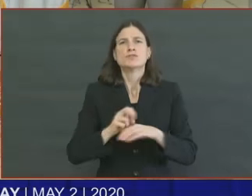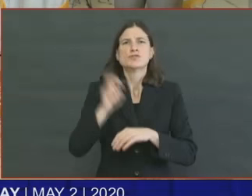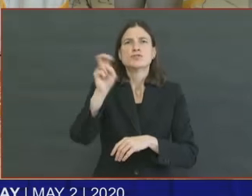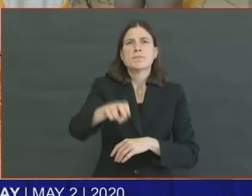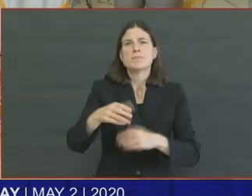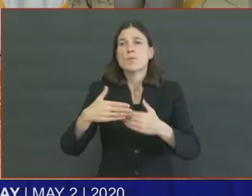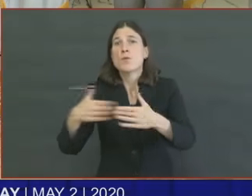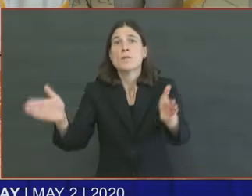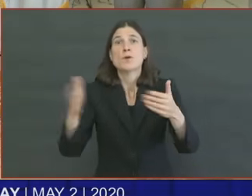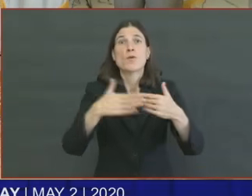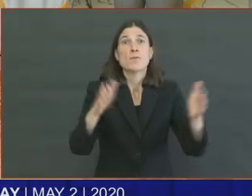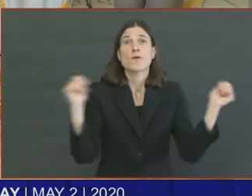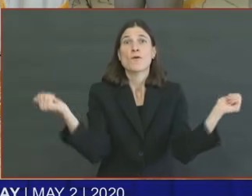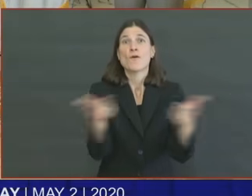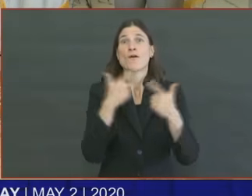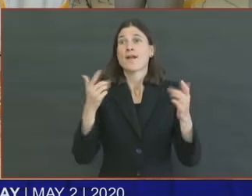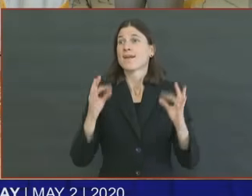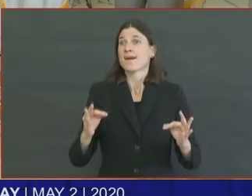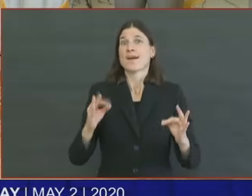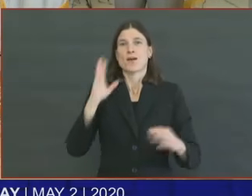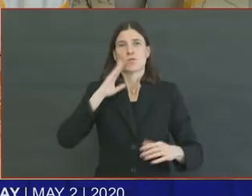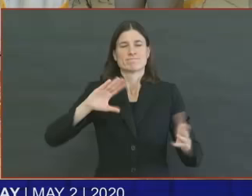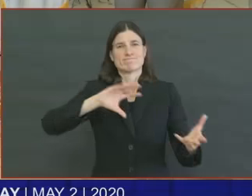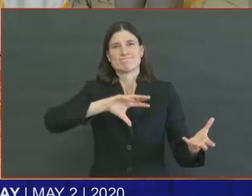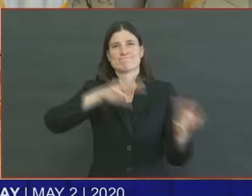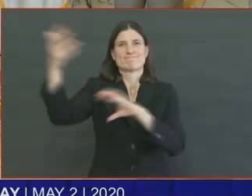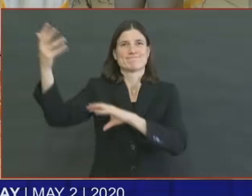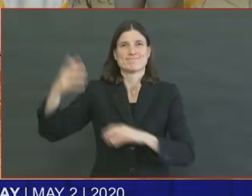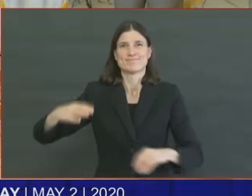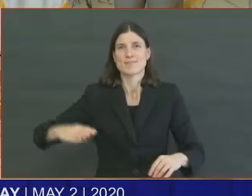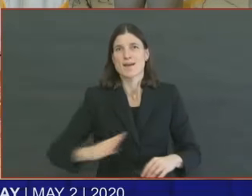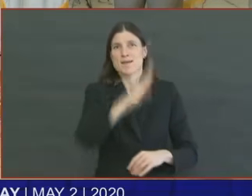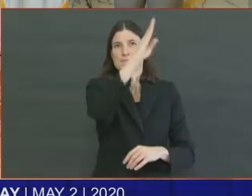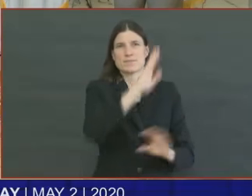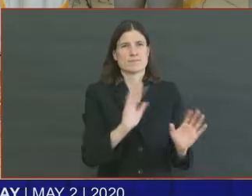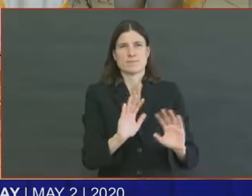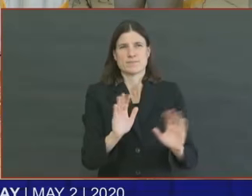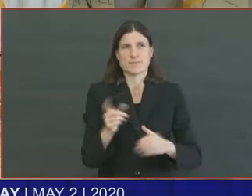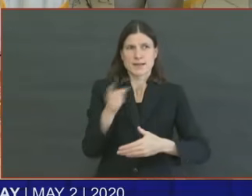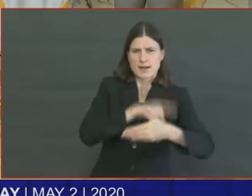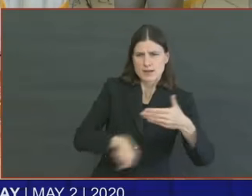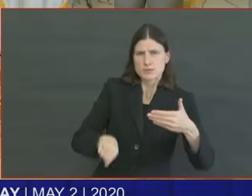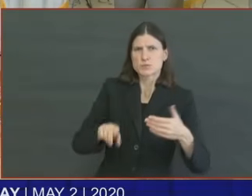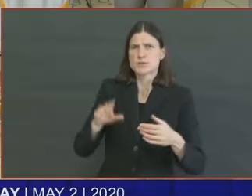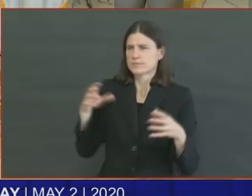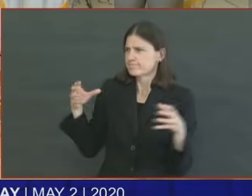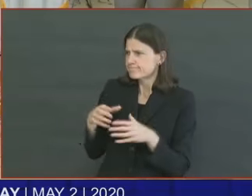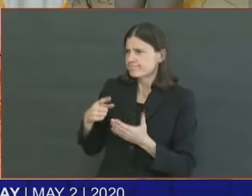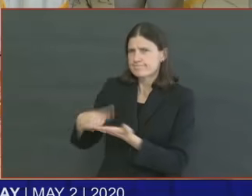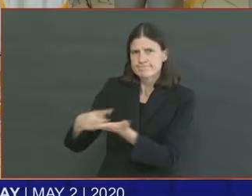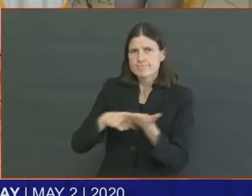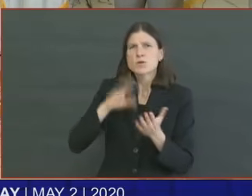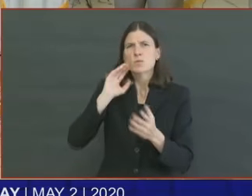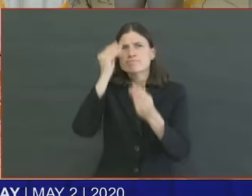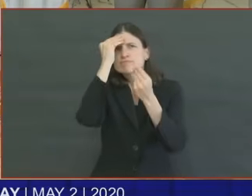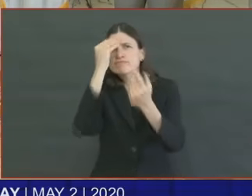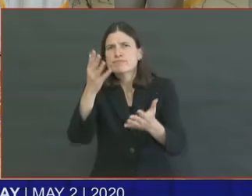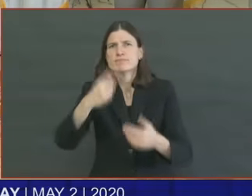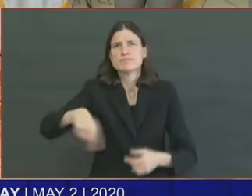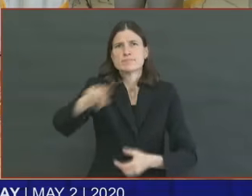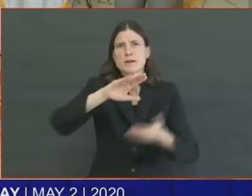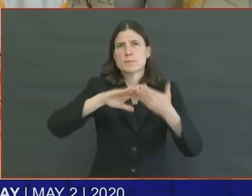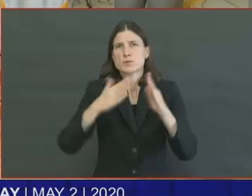some detail around what we might expect to see, and that is a safe level of increase, and